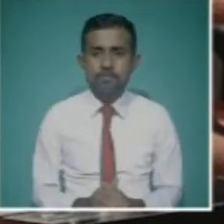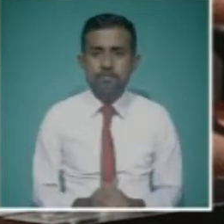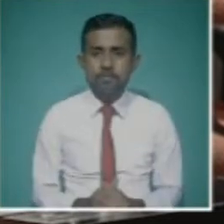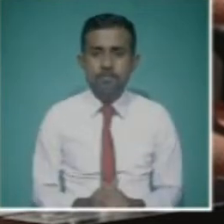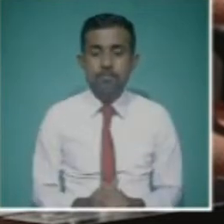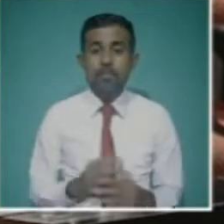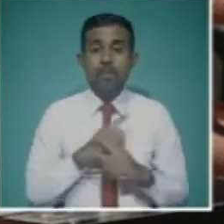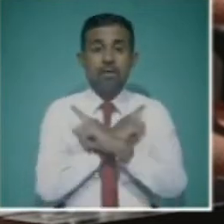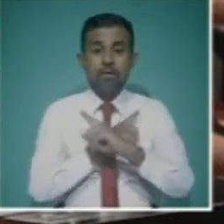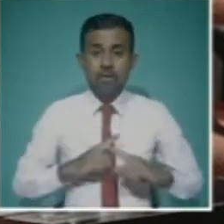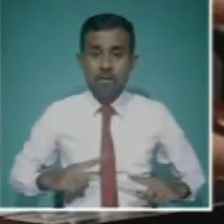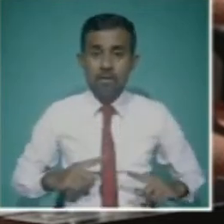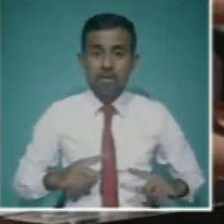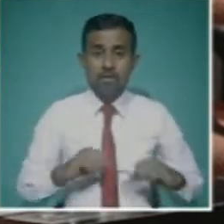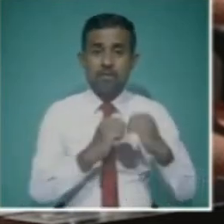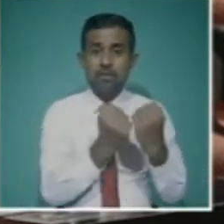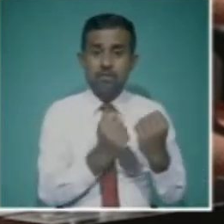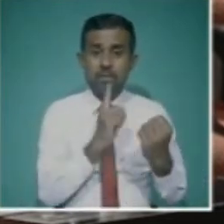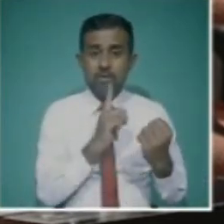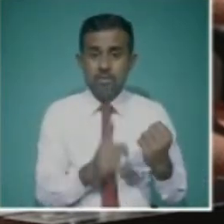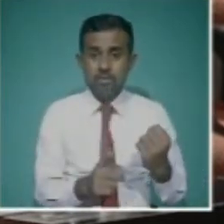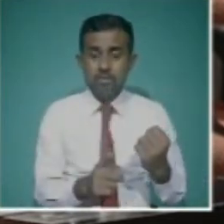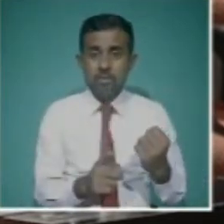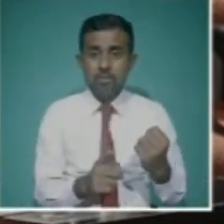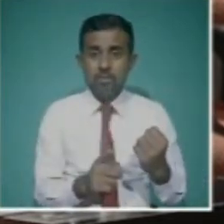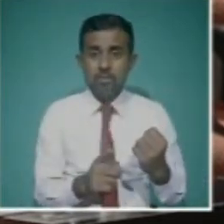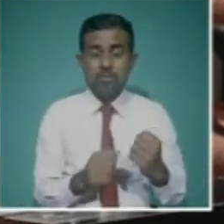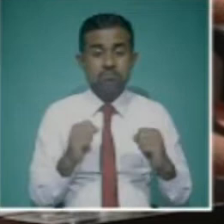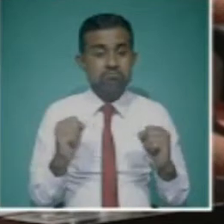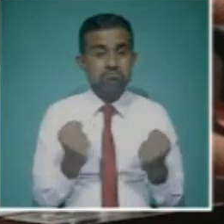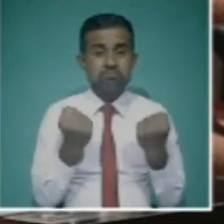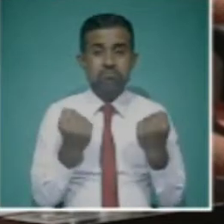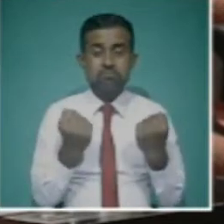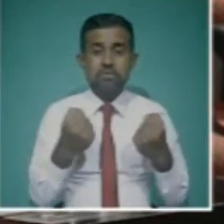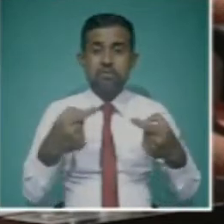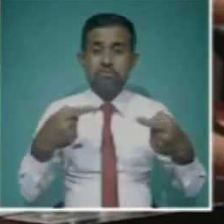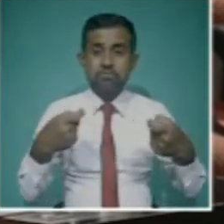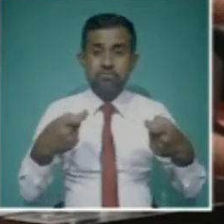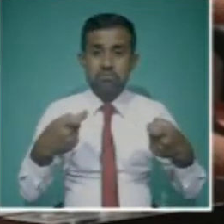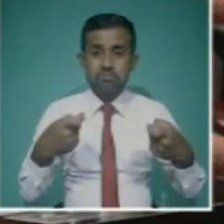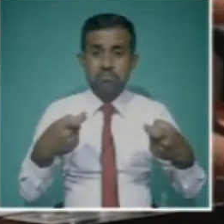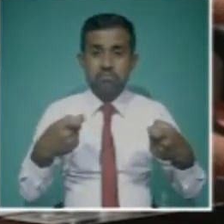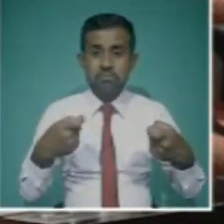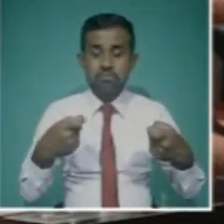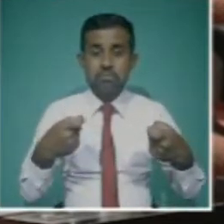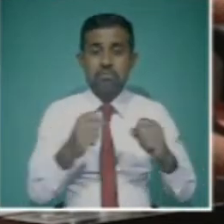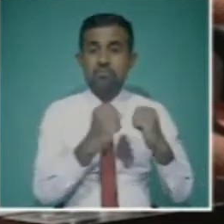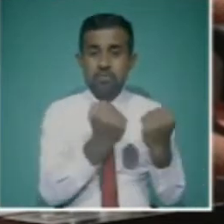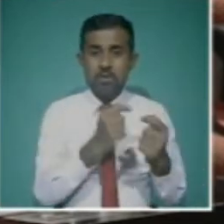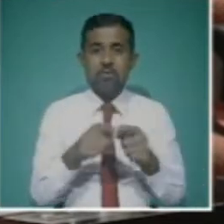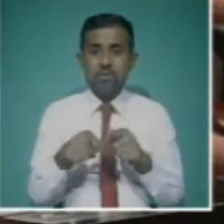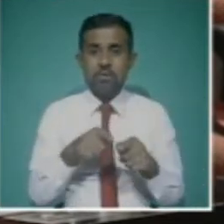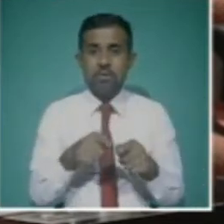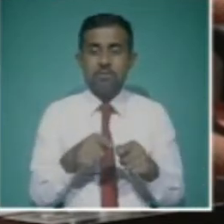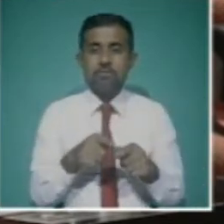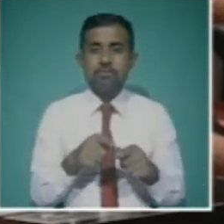as a very strong military organization. It was spoken about the